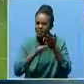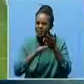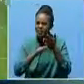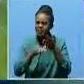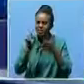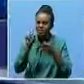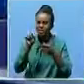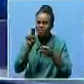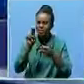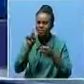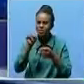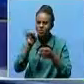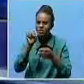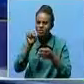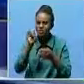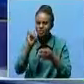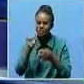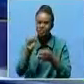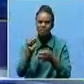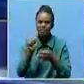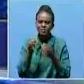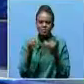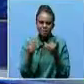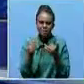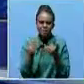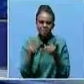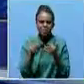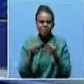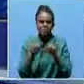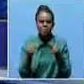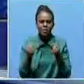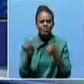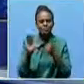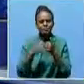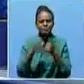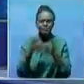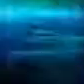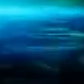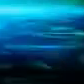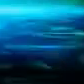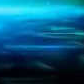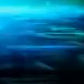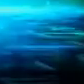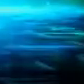Tunisia. We now take a break. We'll be back shortly.